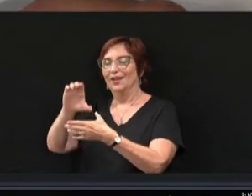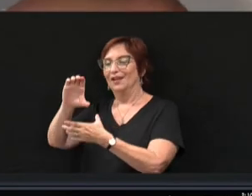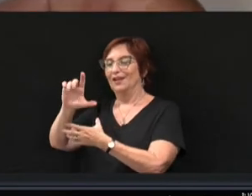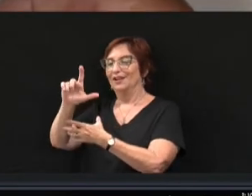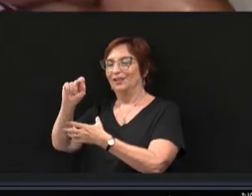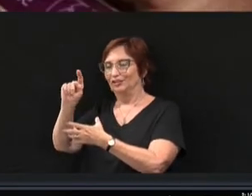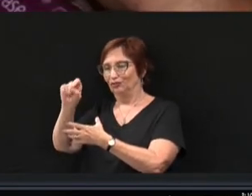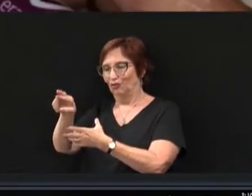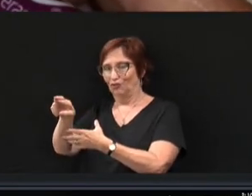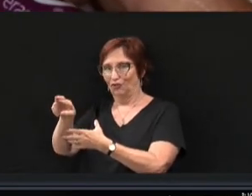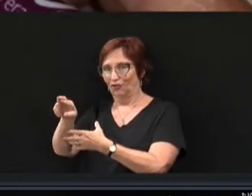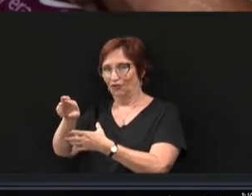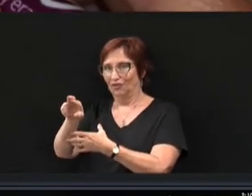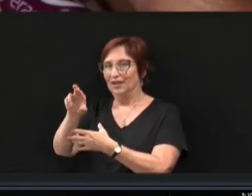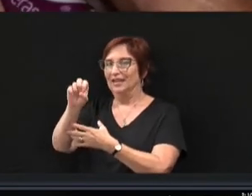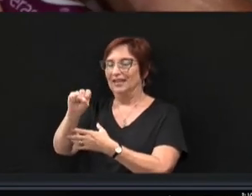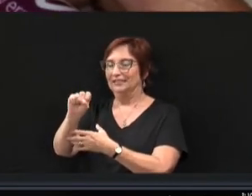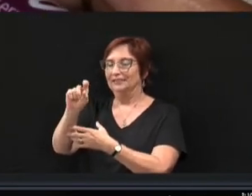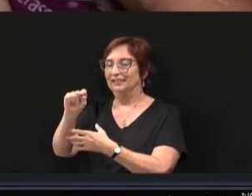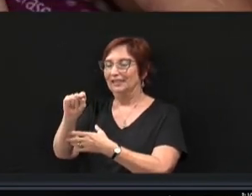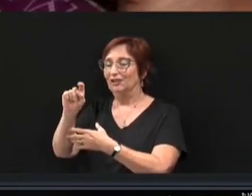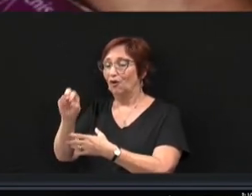STR,